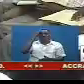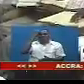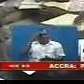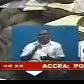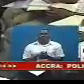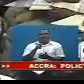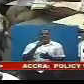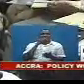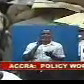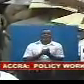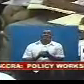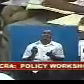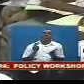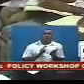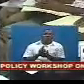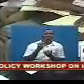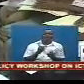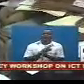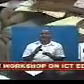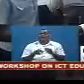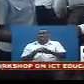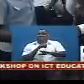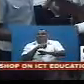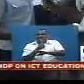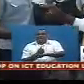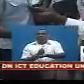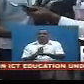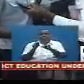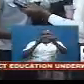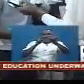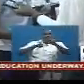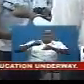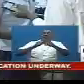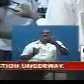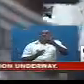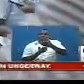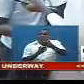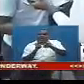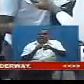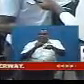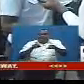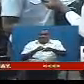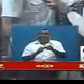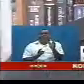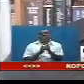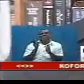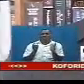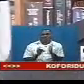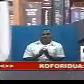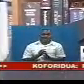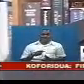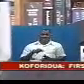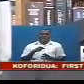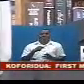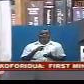that field. He said the university is ready to establish a faculty of space science technology to develop miniature satellites. We